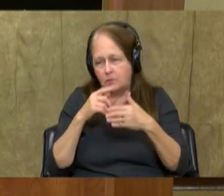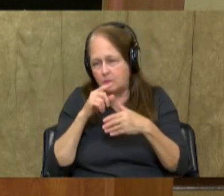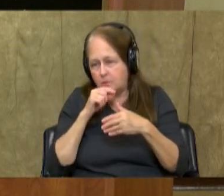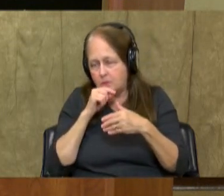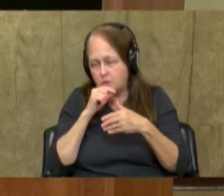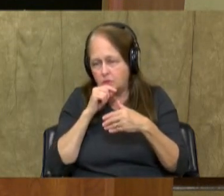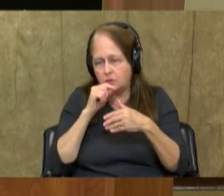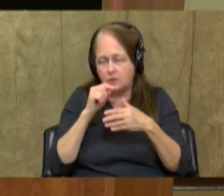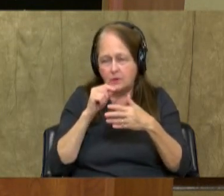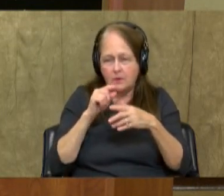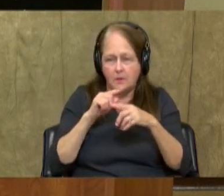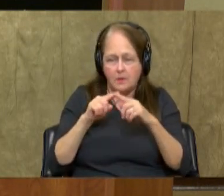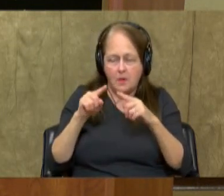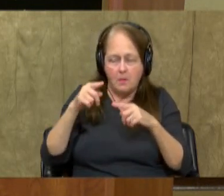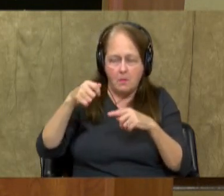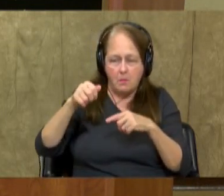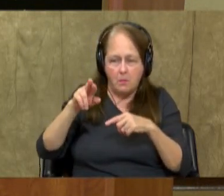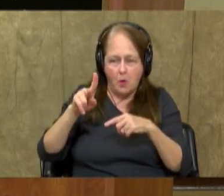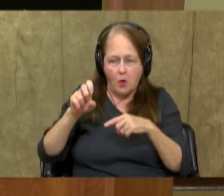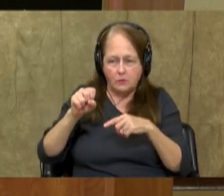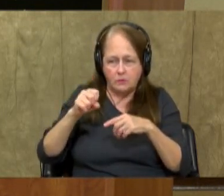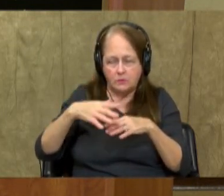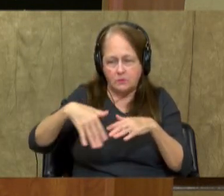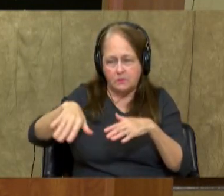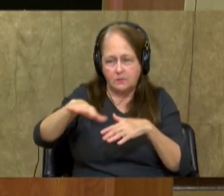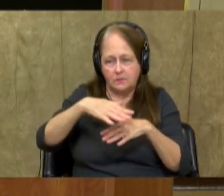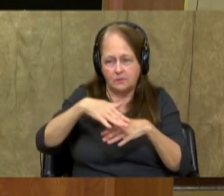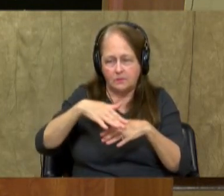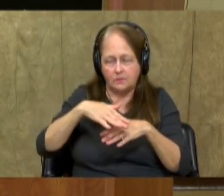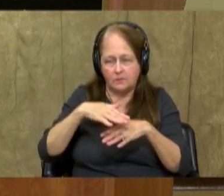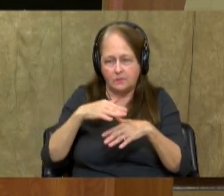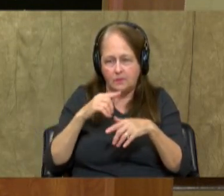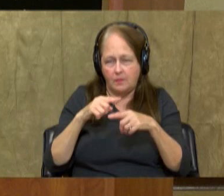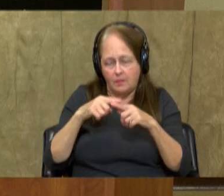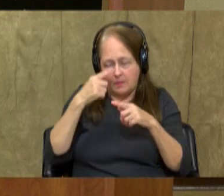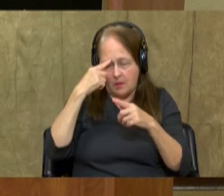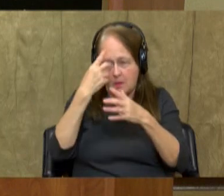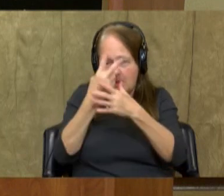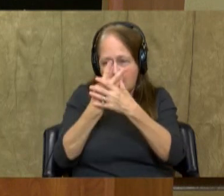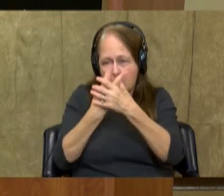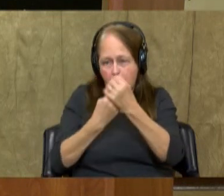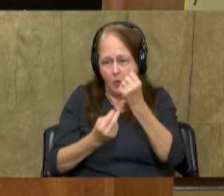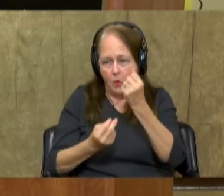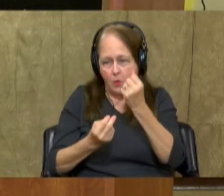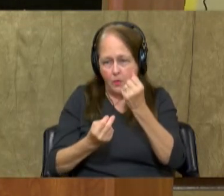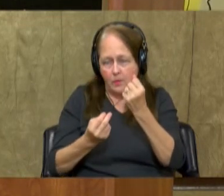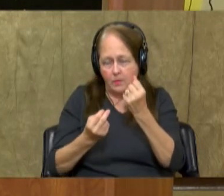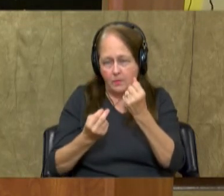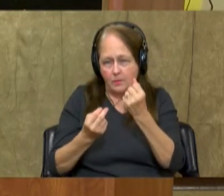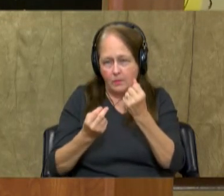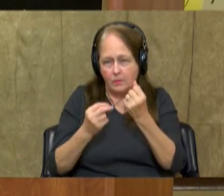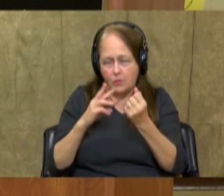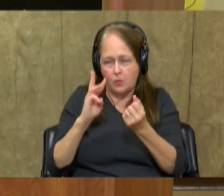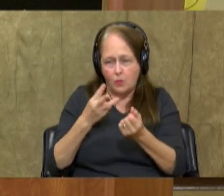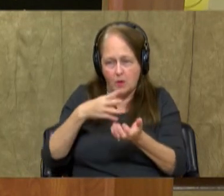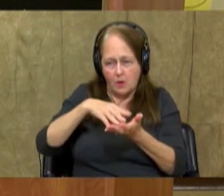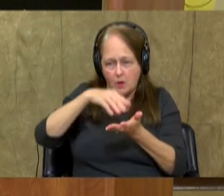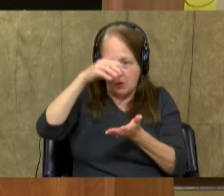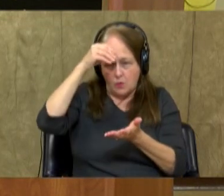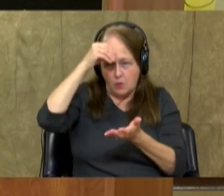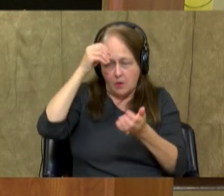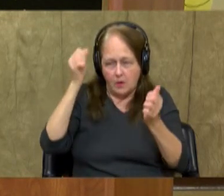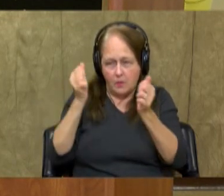forests, reservations, and parks. Now, what do we know about both texts? We learned that it